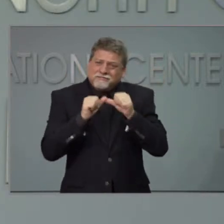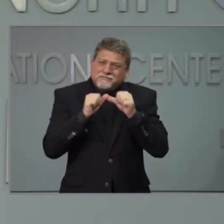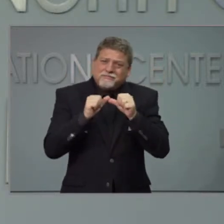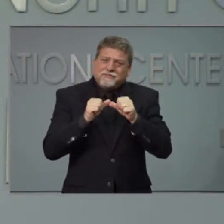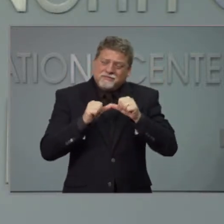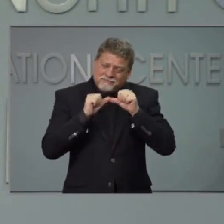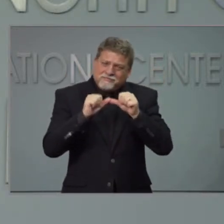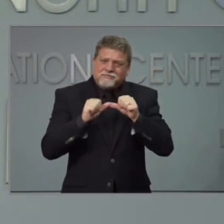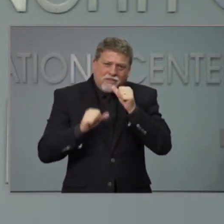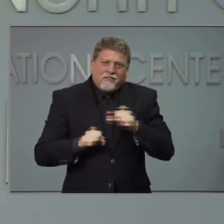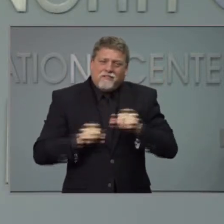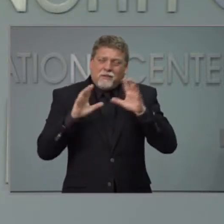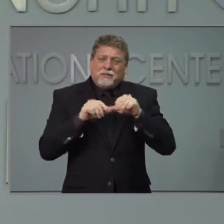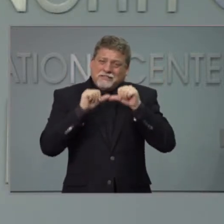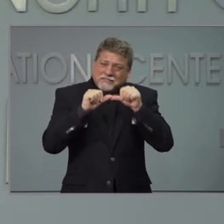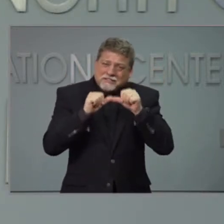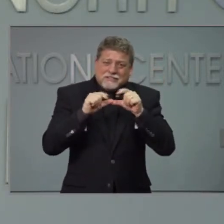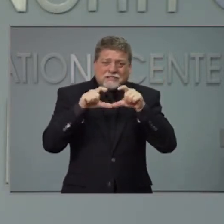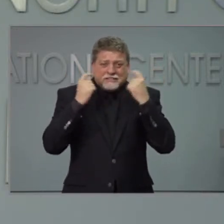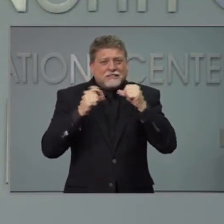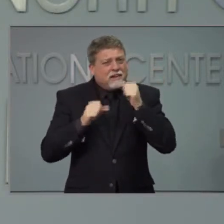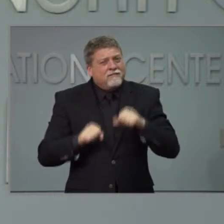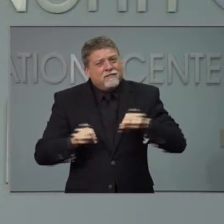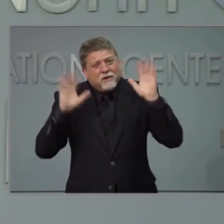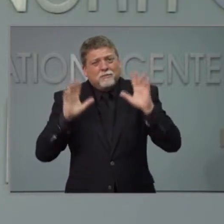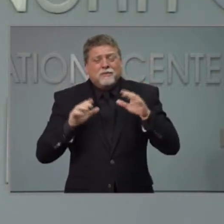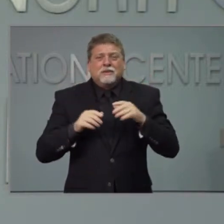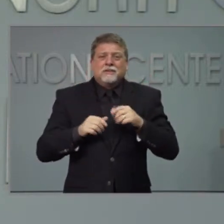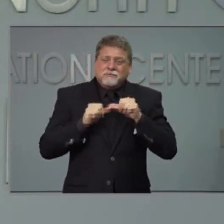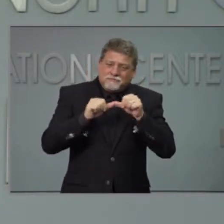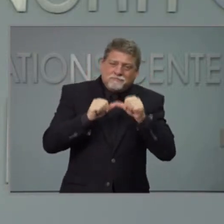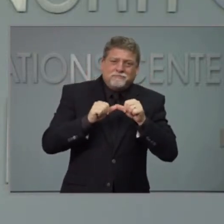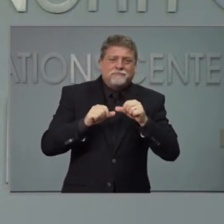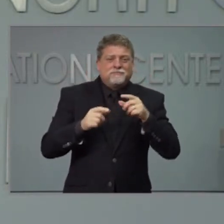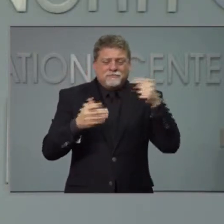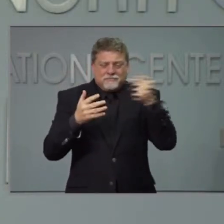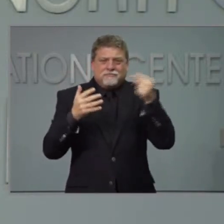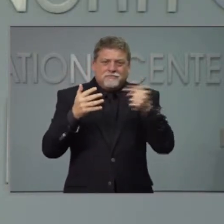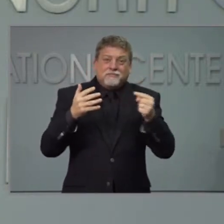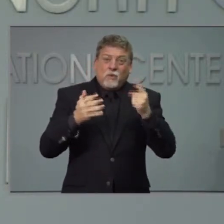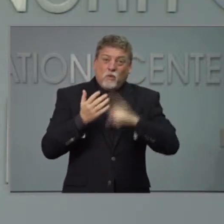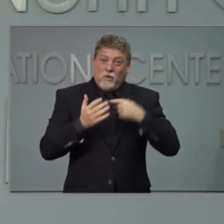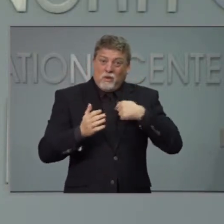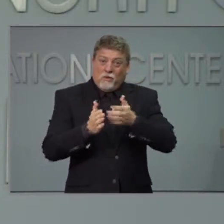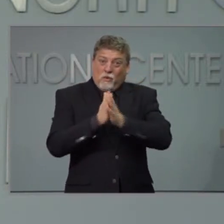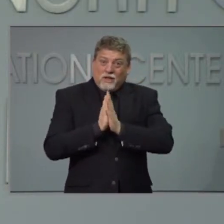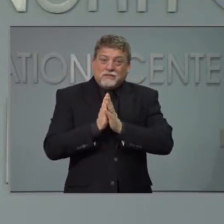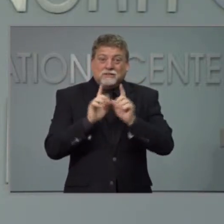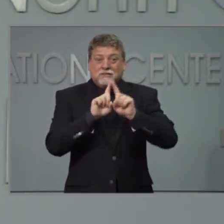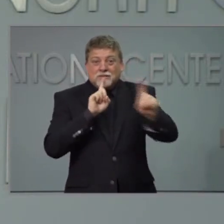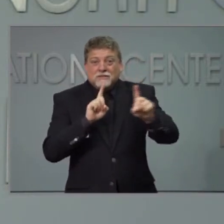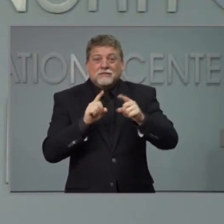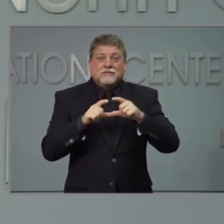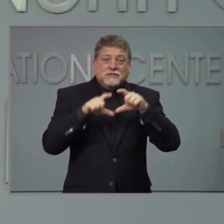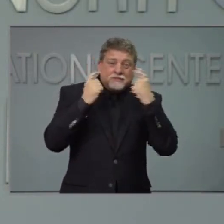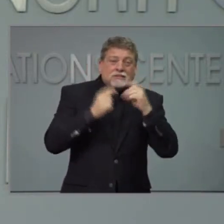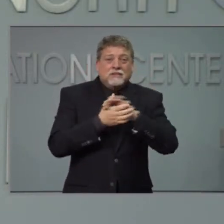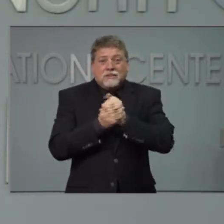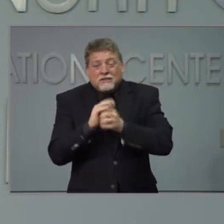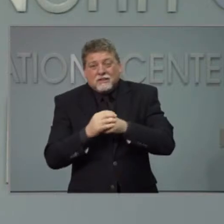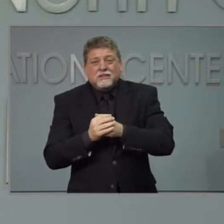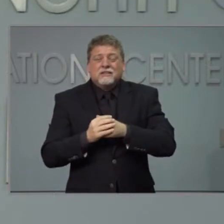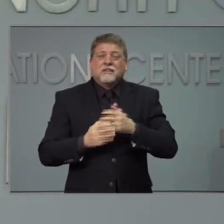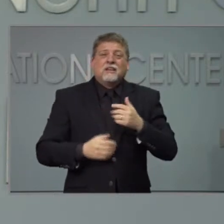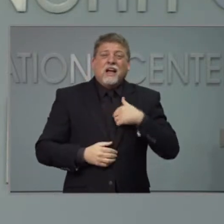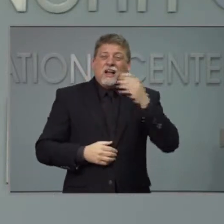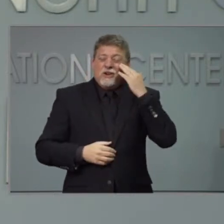this gap here. Let's re-energize ourselves to say we've got to do the things that we need to do, even though they may be inconvenient,